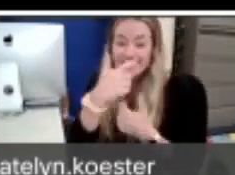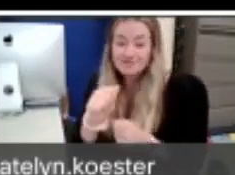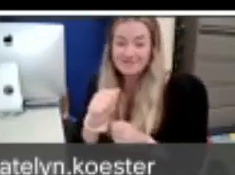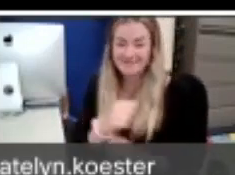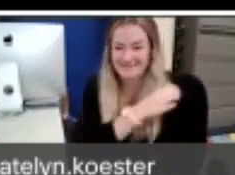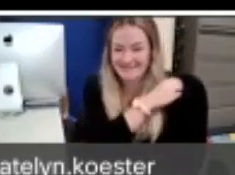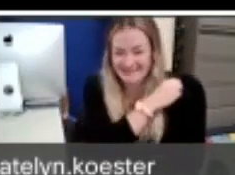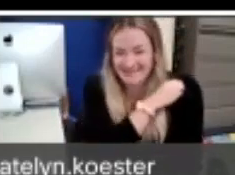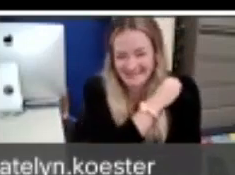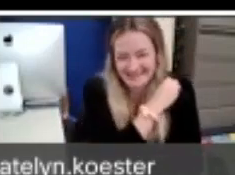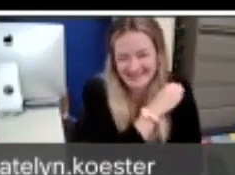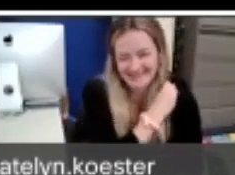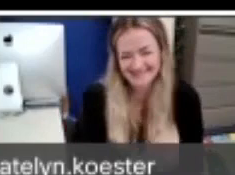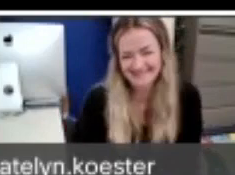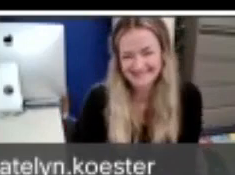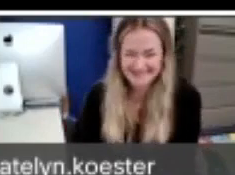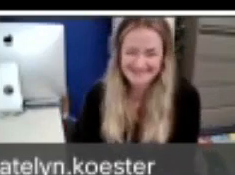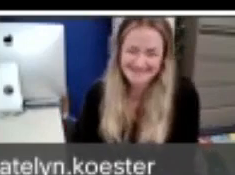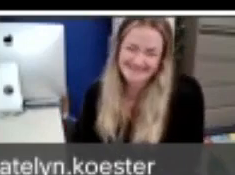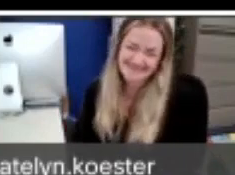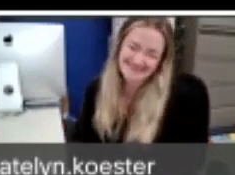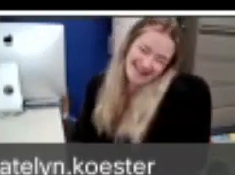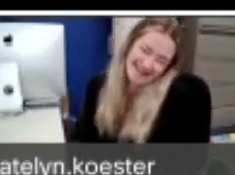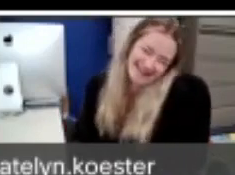That's awesome. Thank you for sharing that.